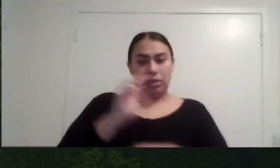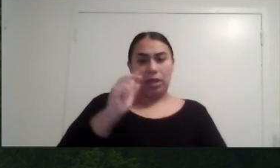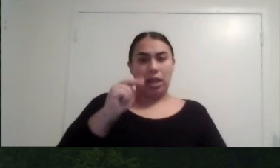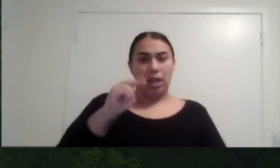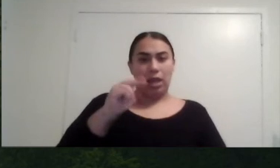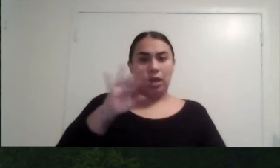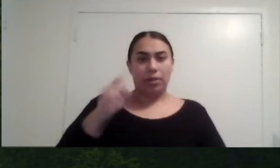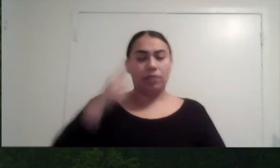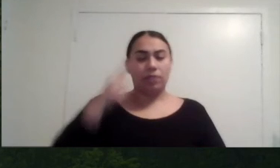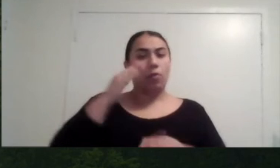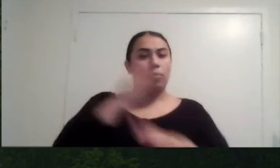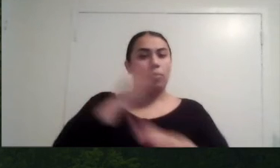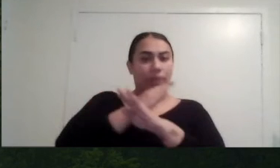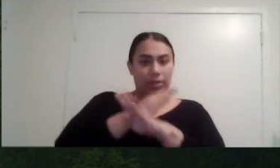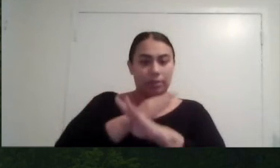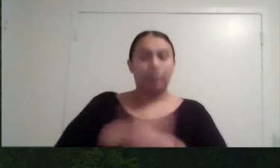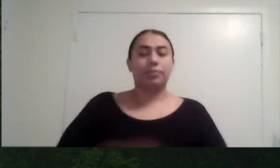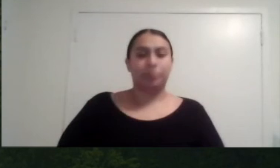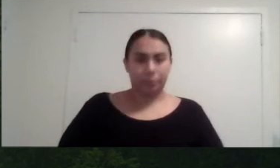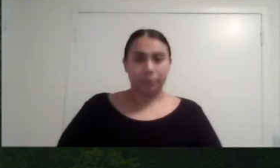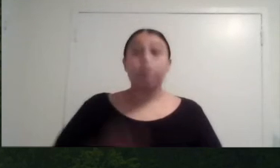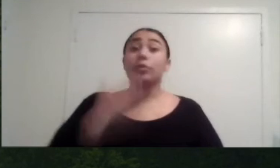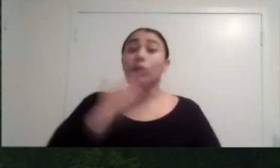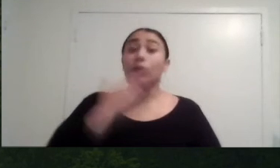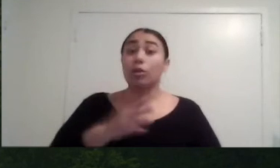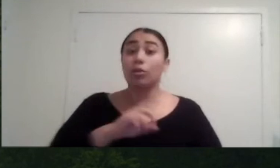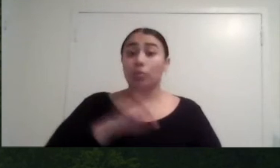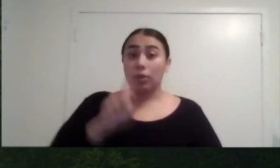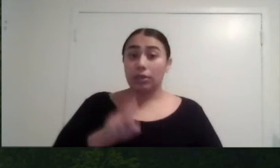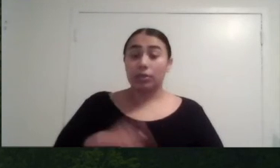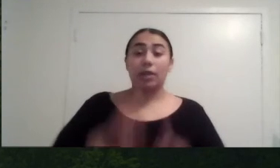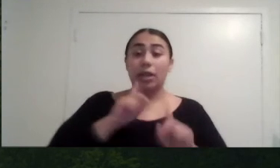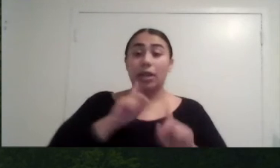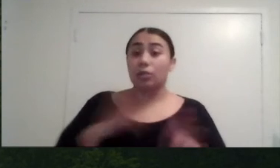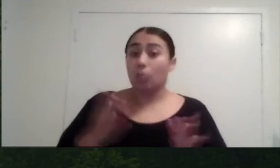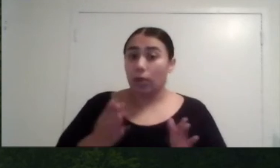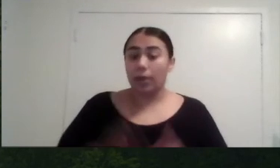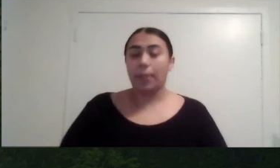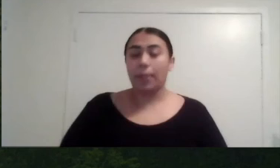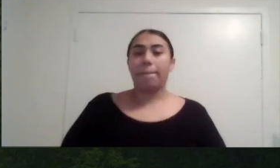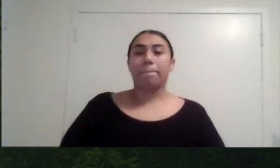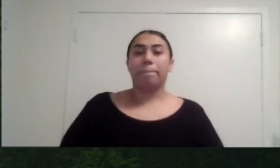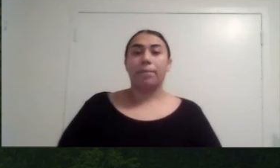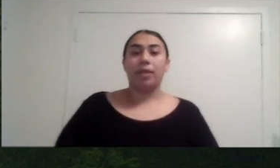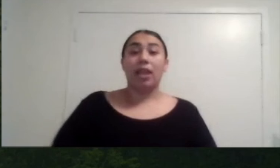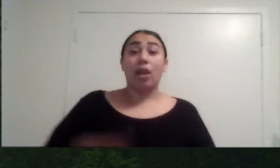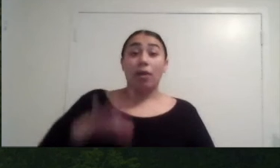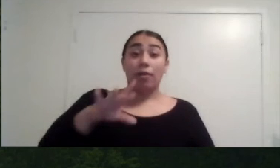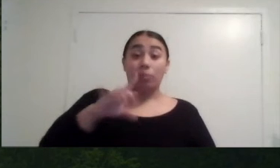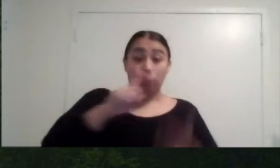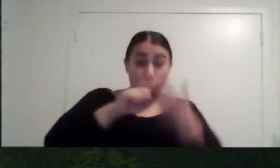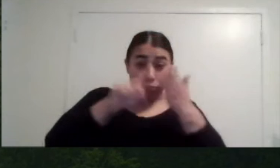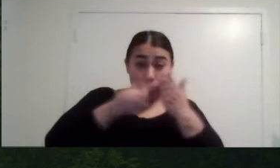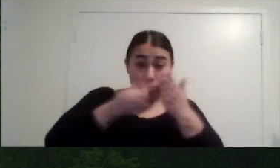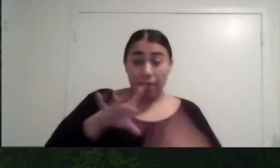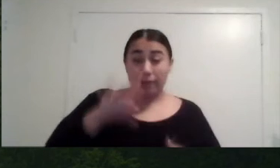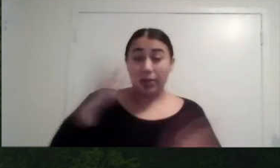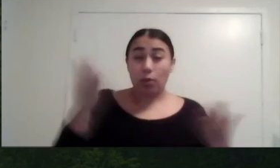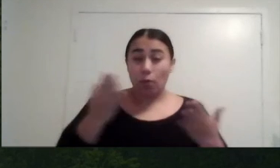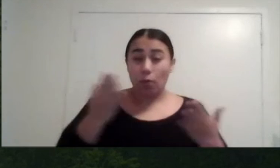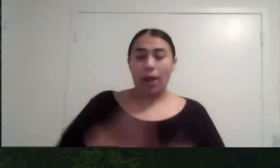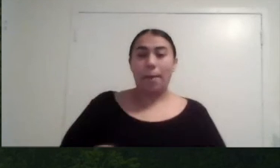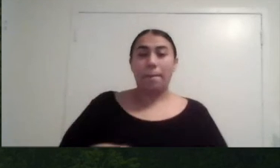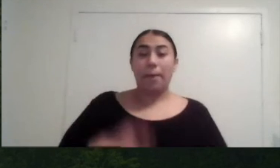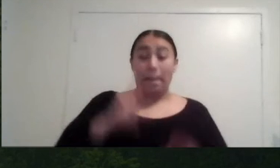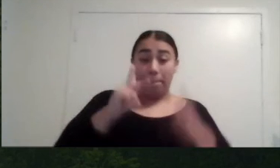an epidemiological study done by the University of Nebraska that suggested that cannabis users had healthier